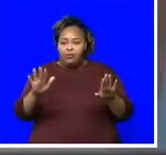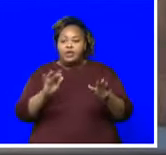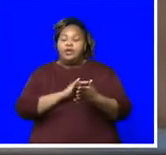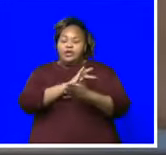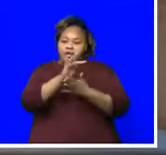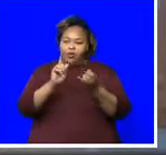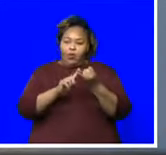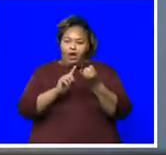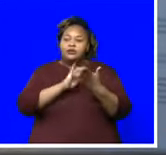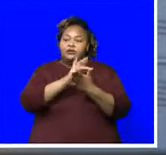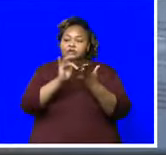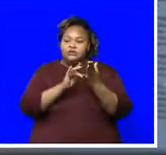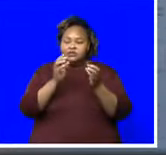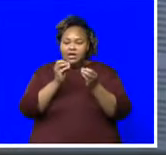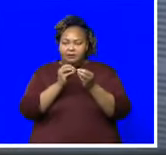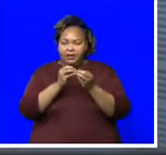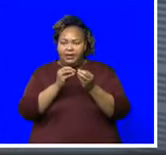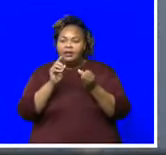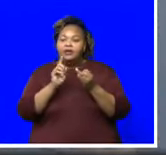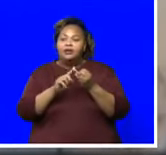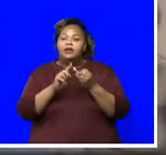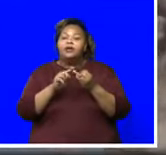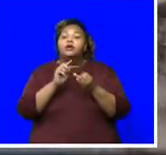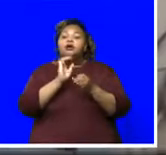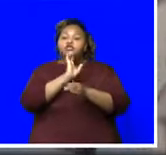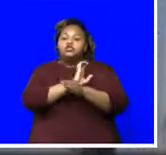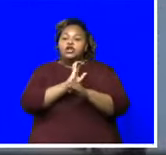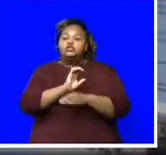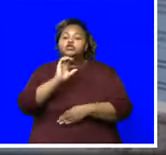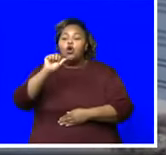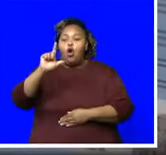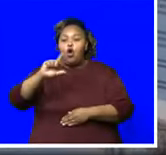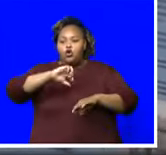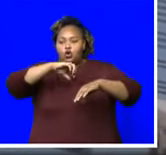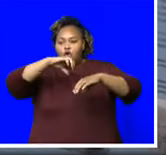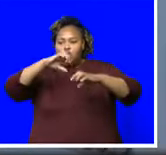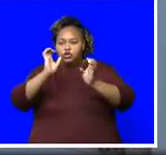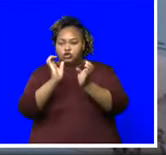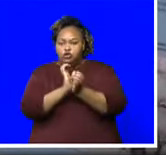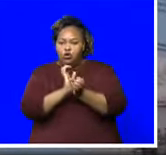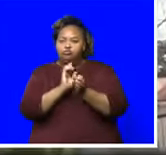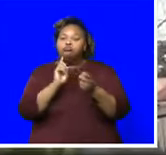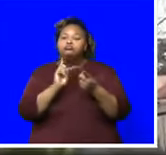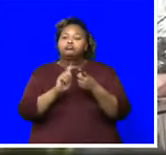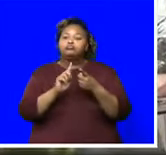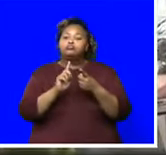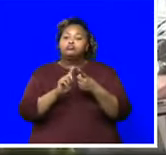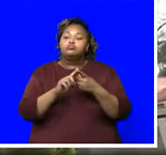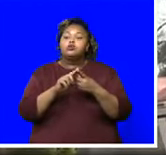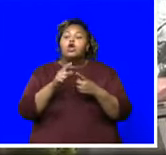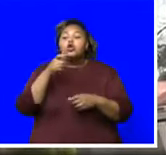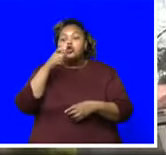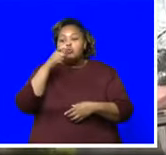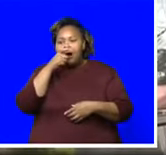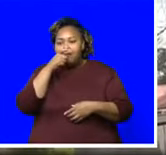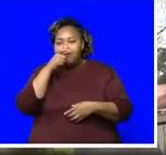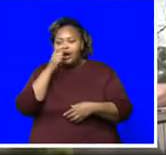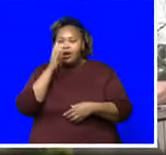umsamo wesive kalobambi iEswatini National Museum eTindzabeni kubika Fortune Dlangamandla nasanziso